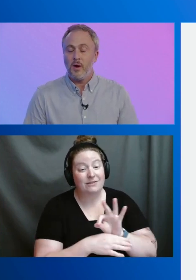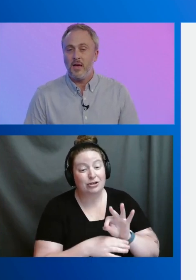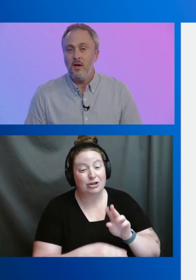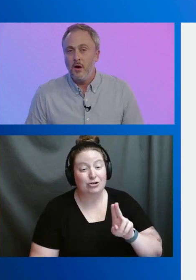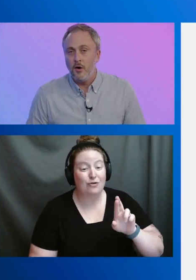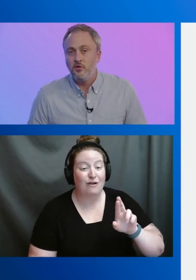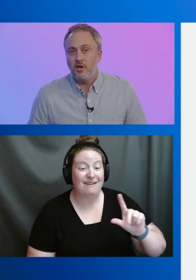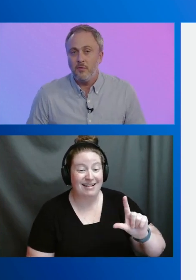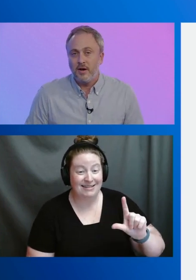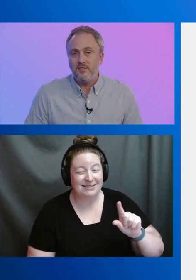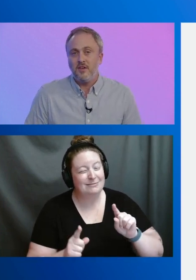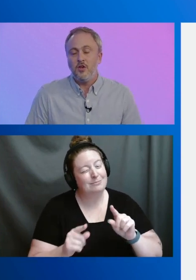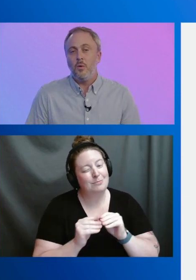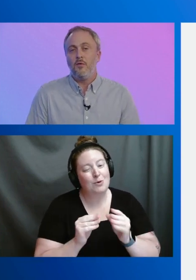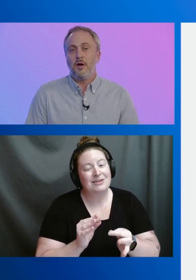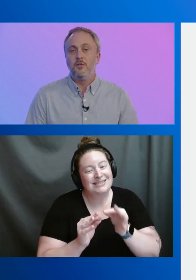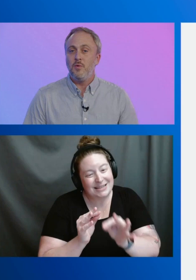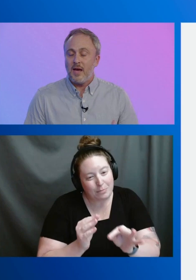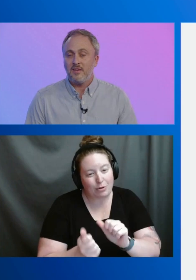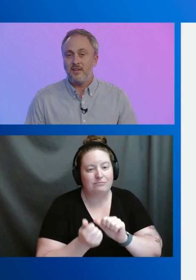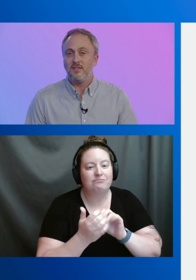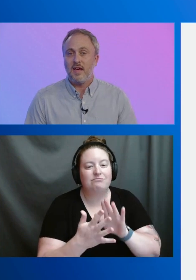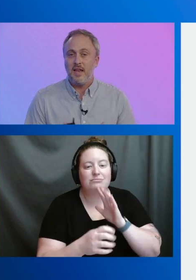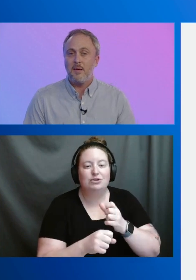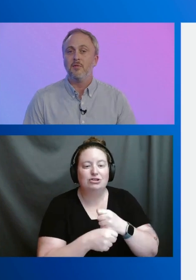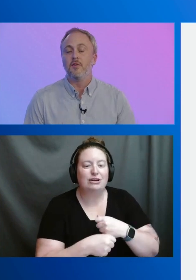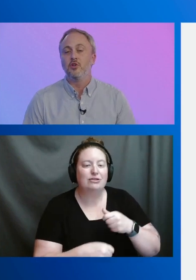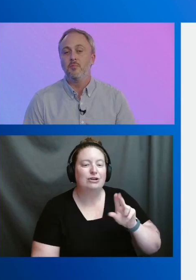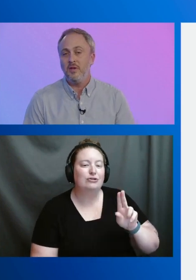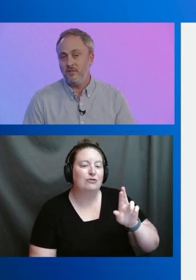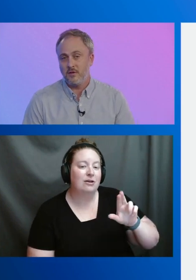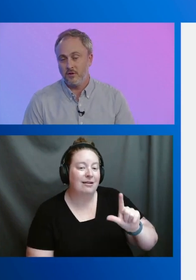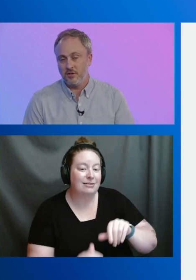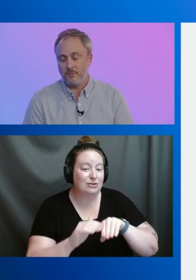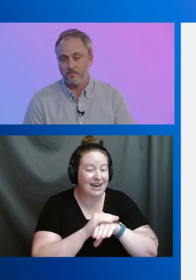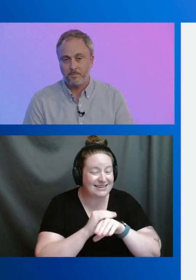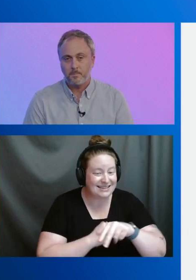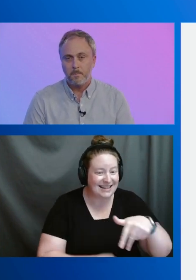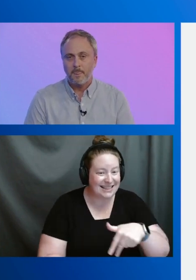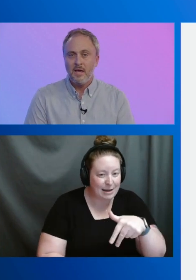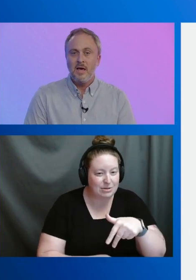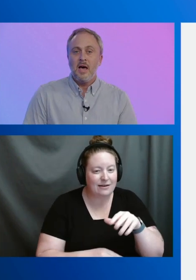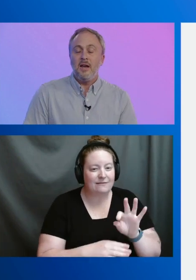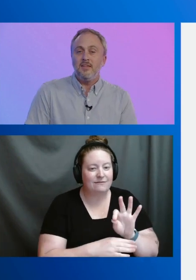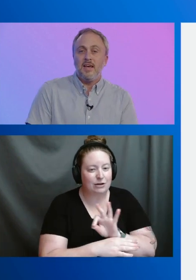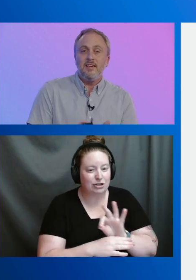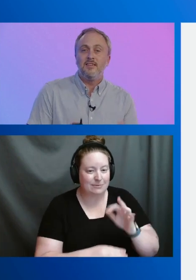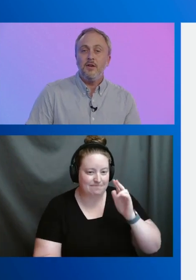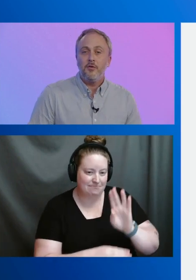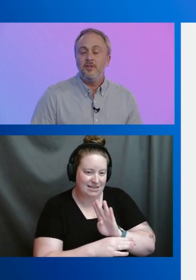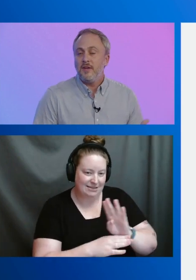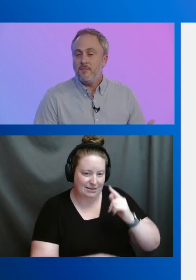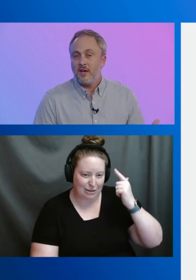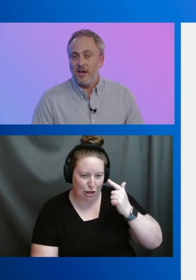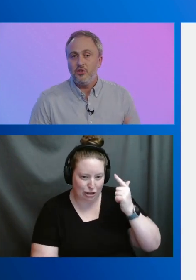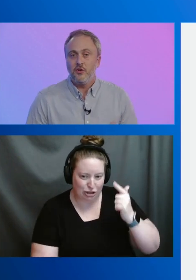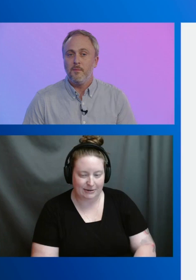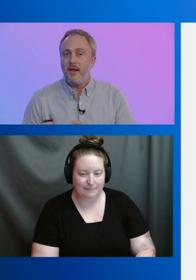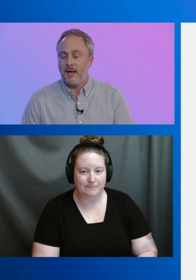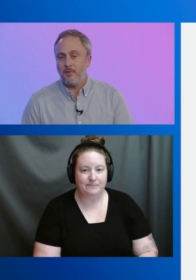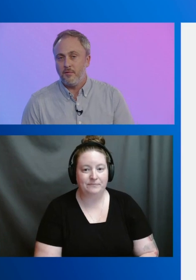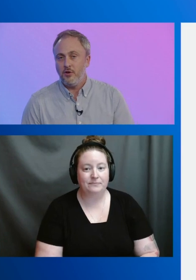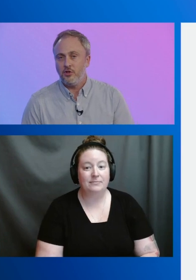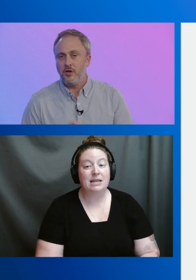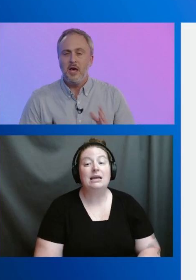simpler way of generating a URL to access that Lambda function business logic. And it's a synchronous invocation